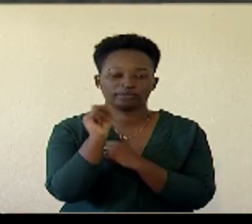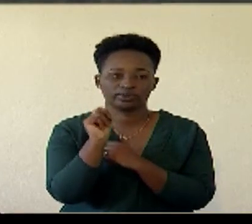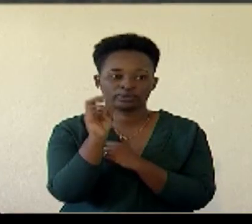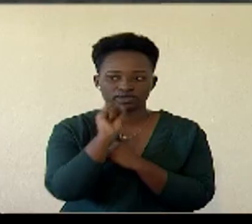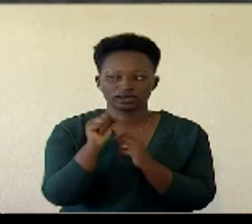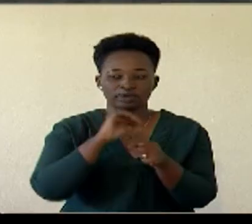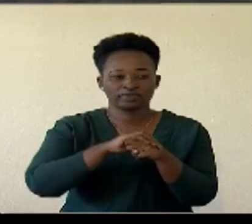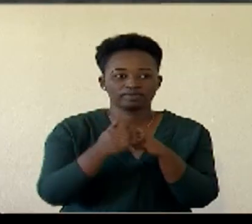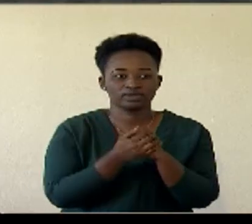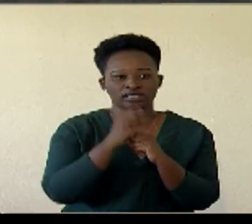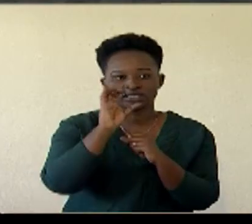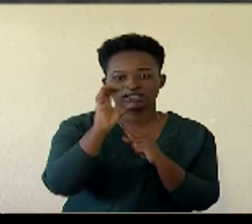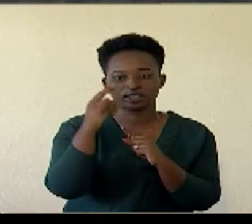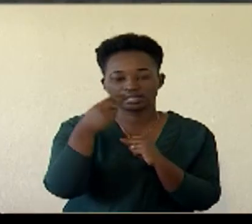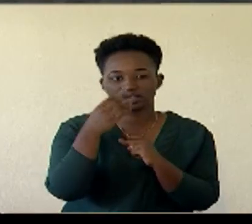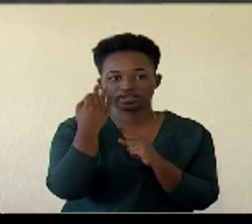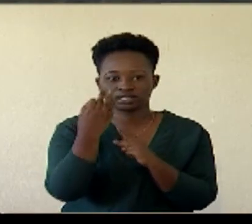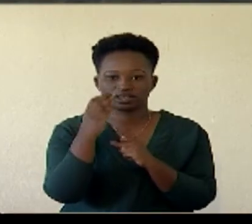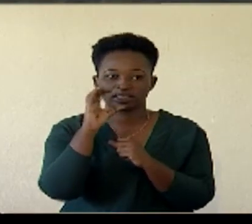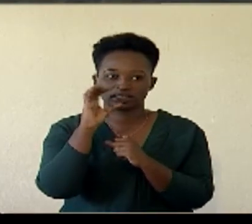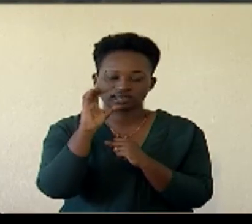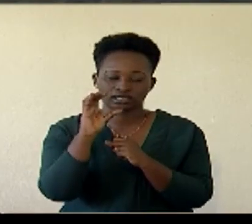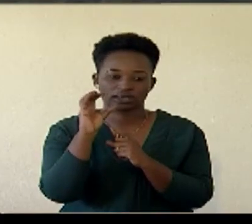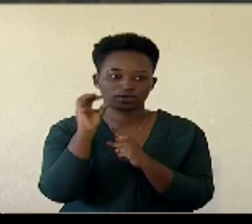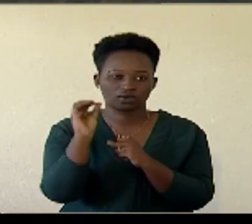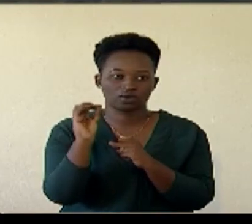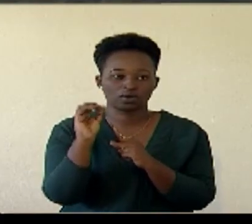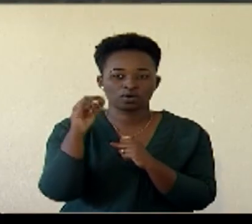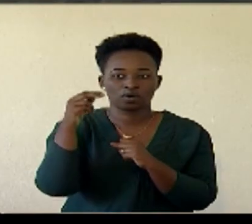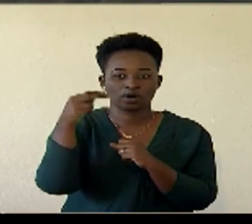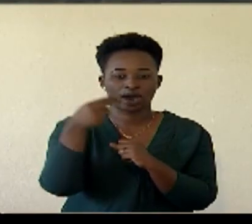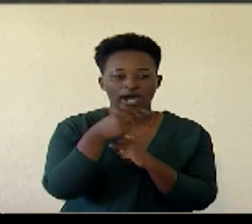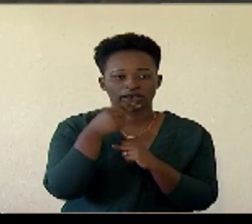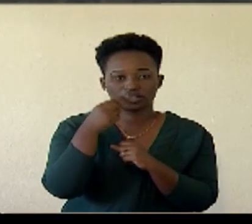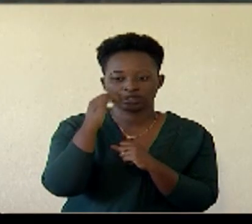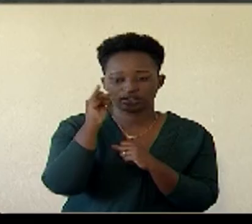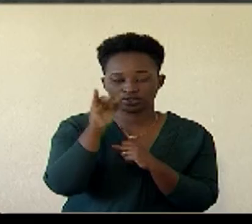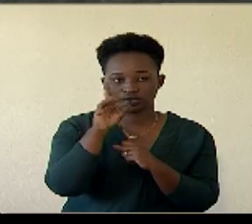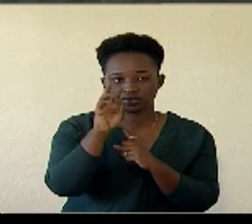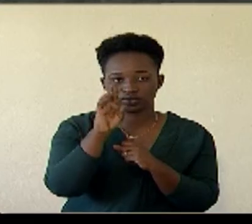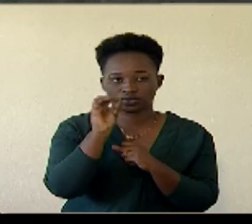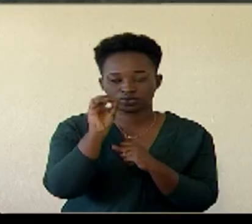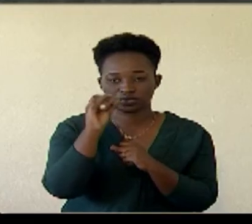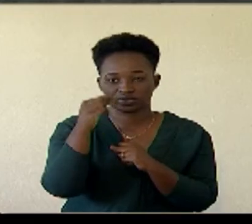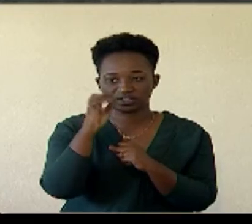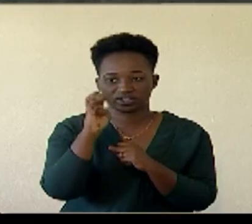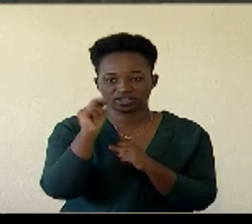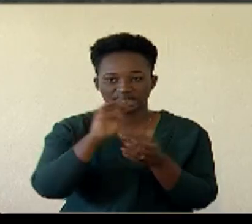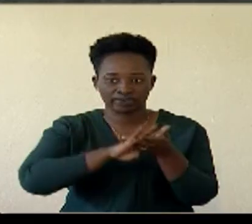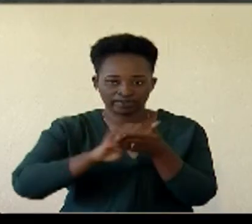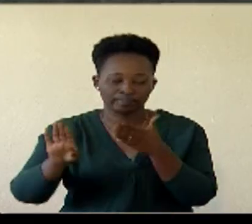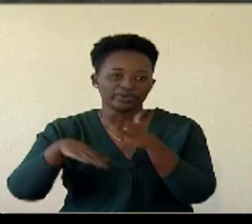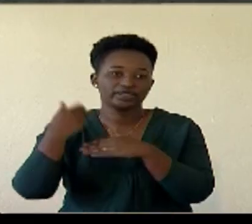CH3, C, oxygen. The hydrogen has been removed, so you'll have this one forming